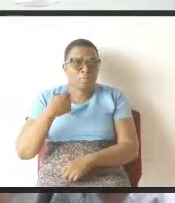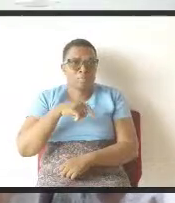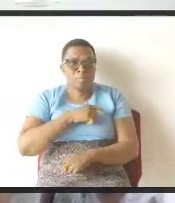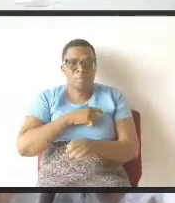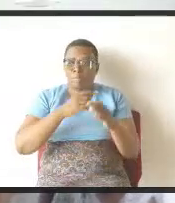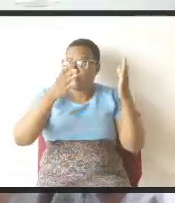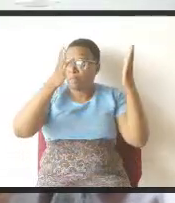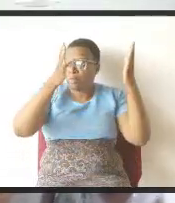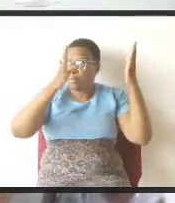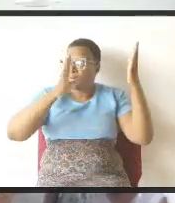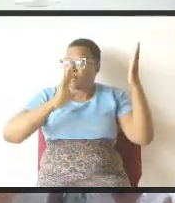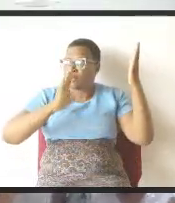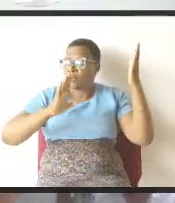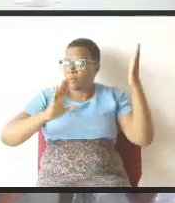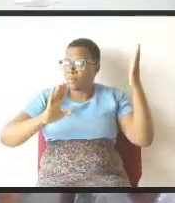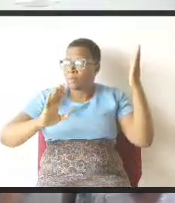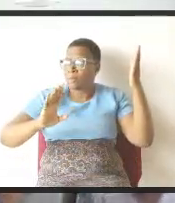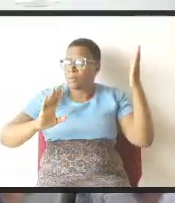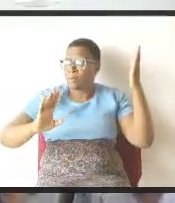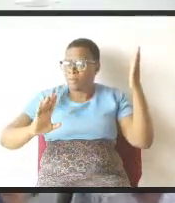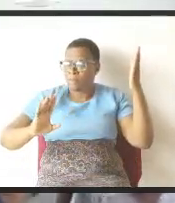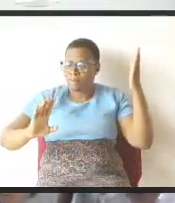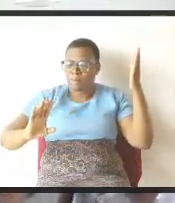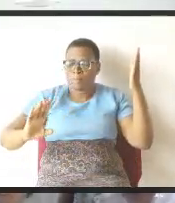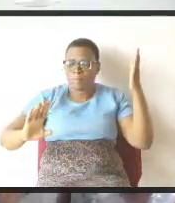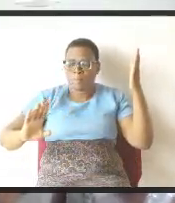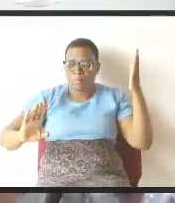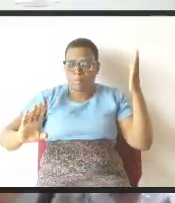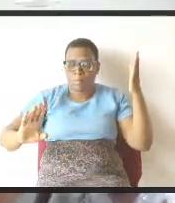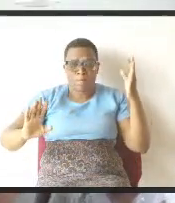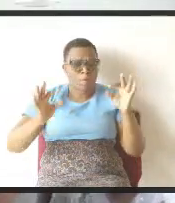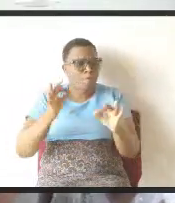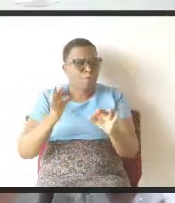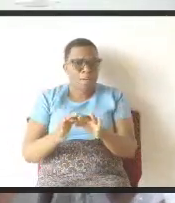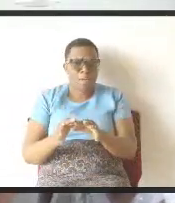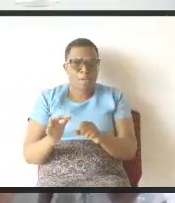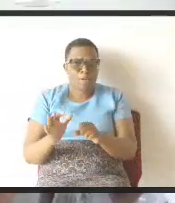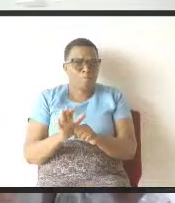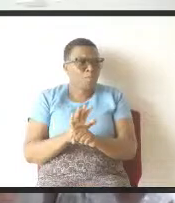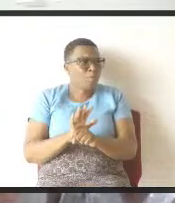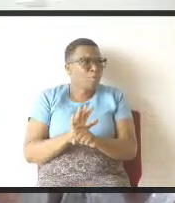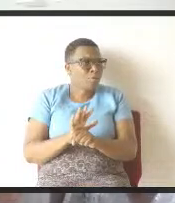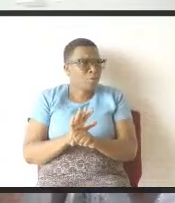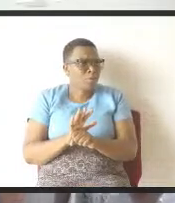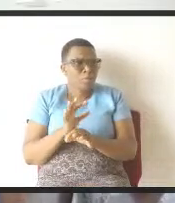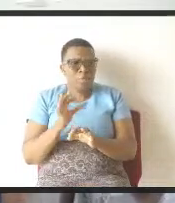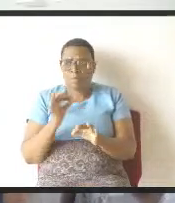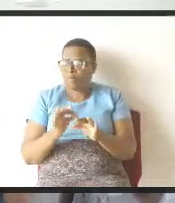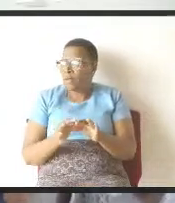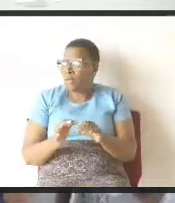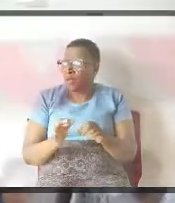Faithful is our God. Thank you, God. Oh, I thank you, God. You're faithful.